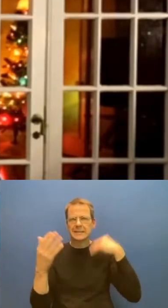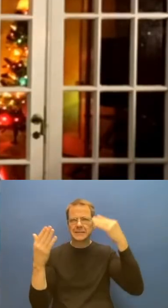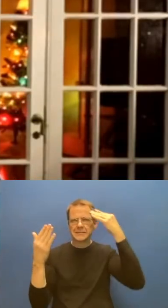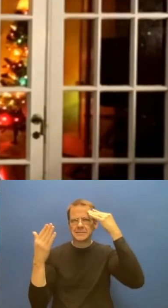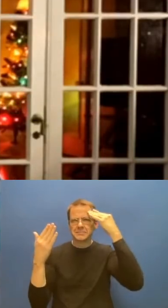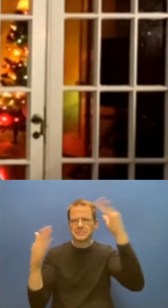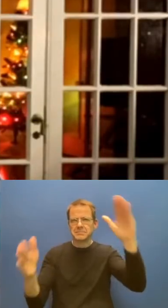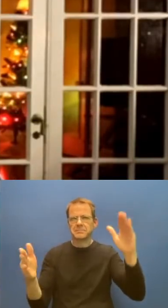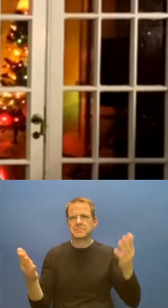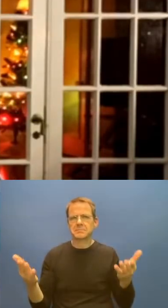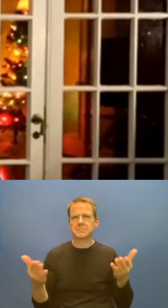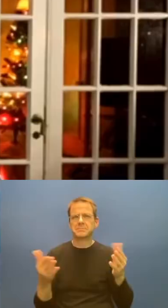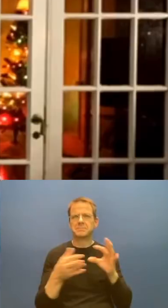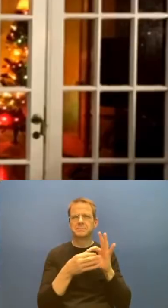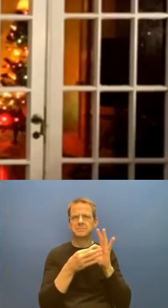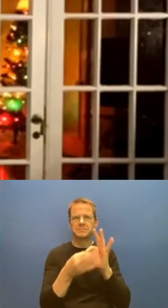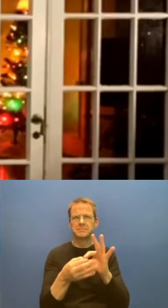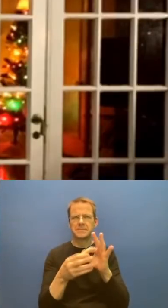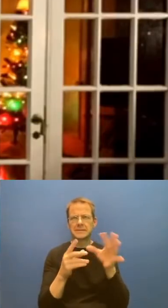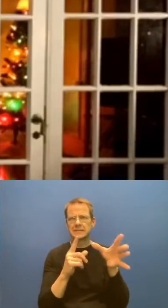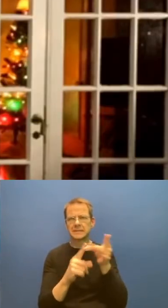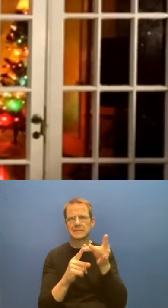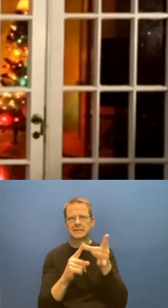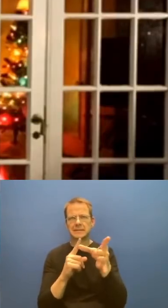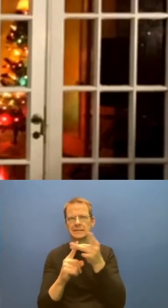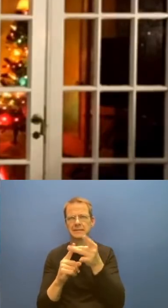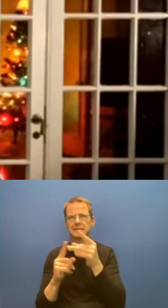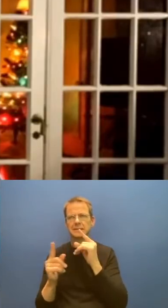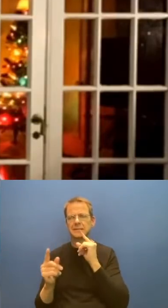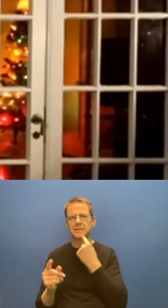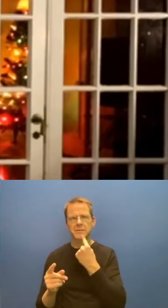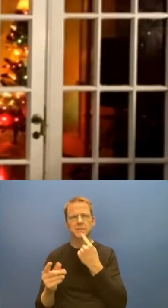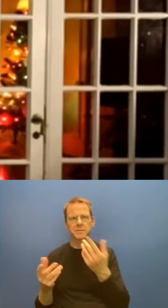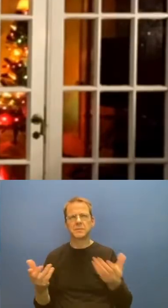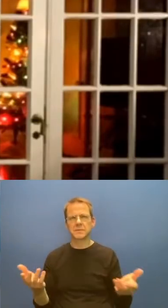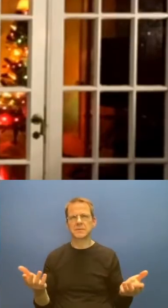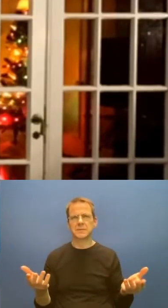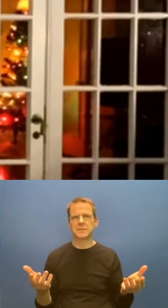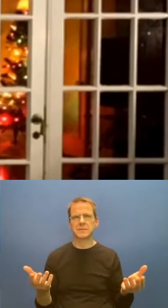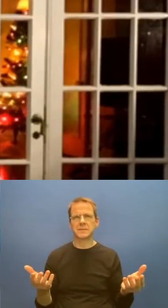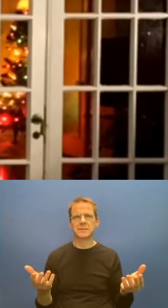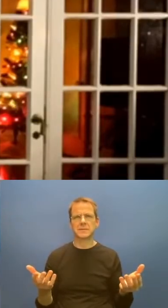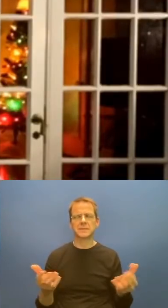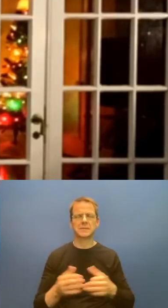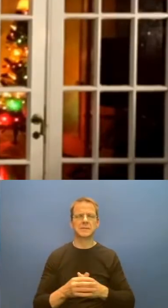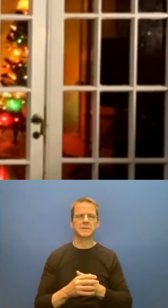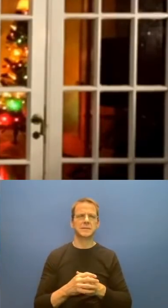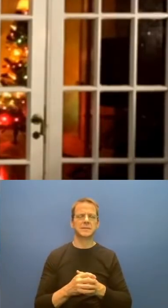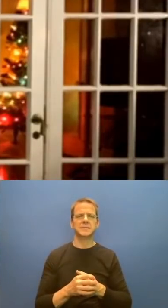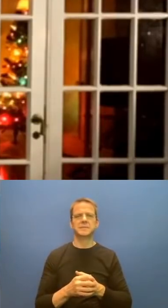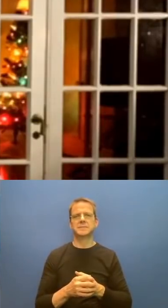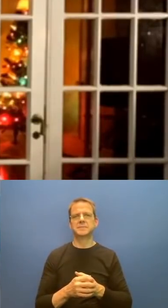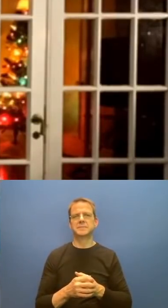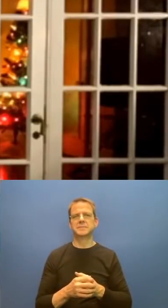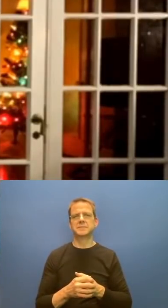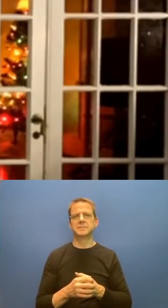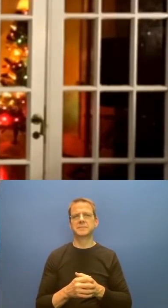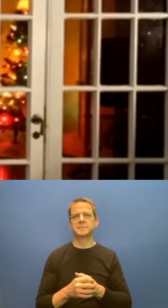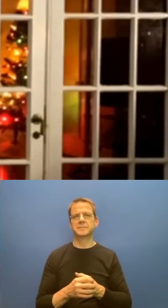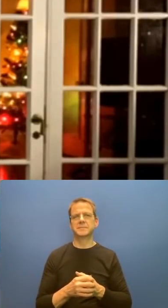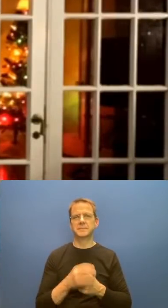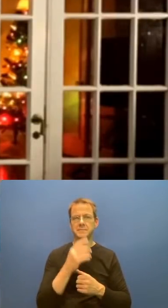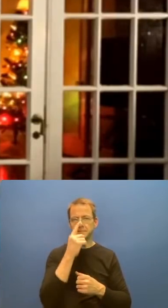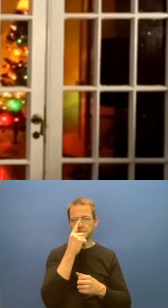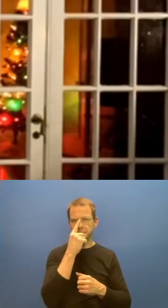really great thread on this today as he's been trying to go through and calculate what we're seeing right now in regards to